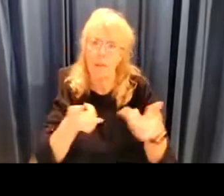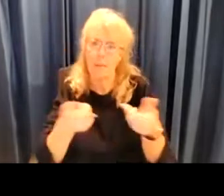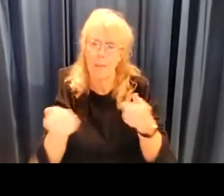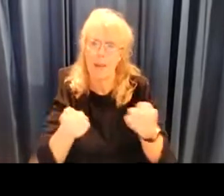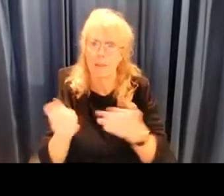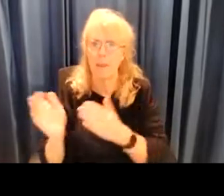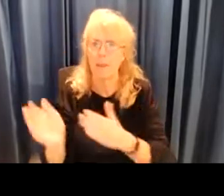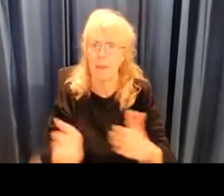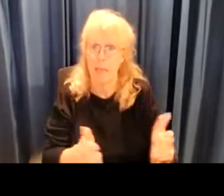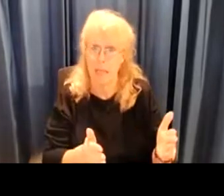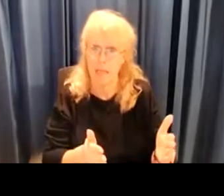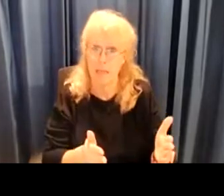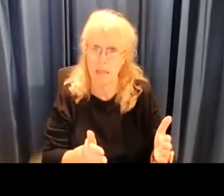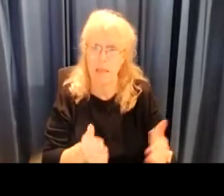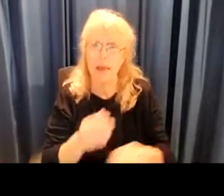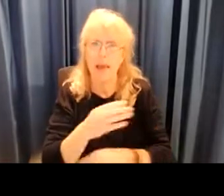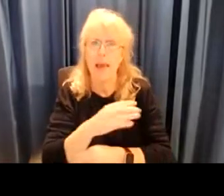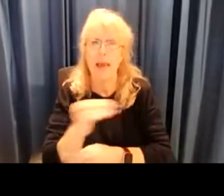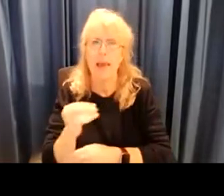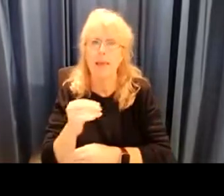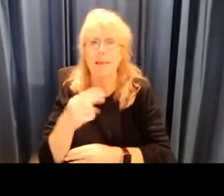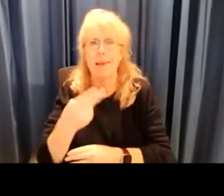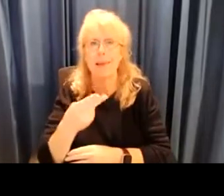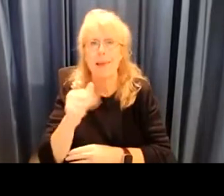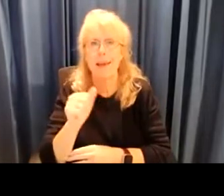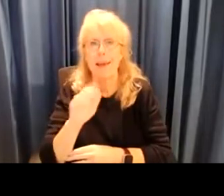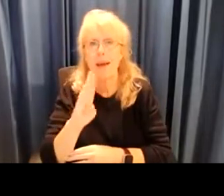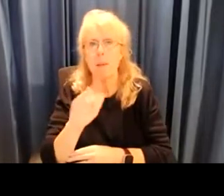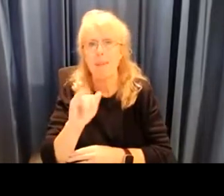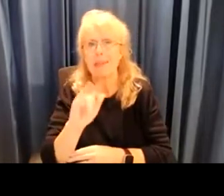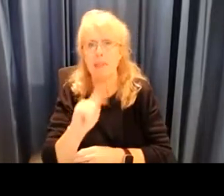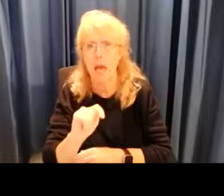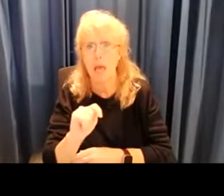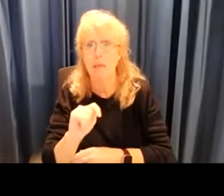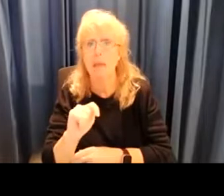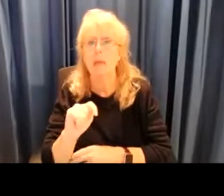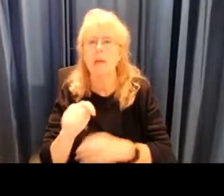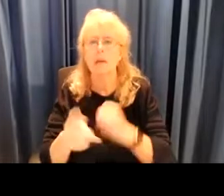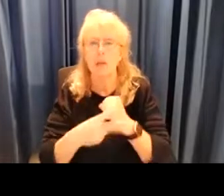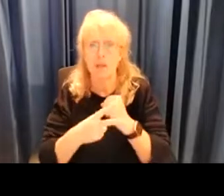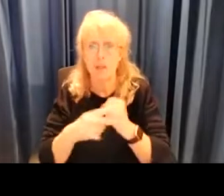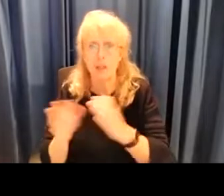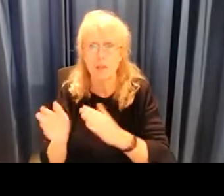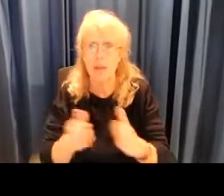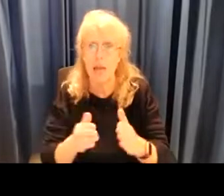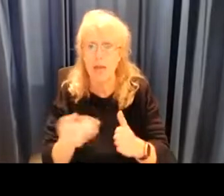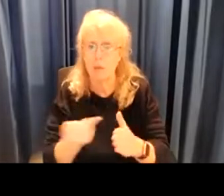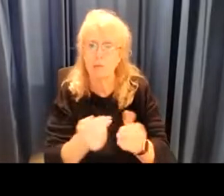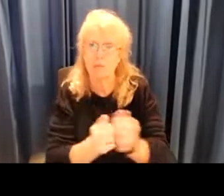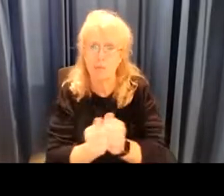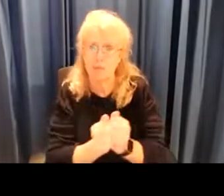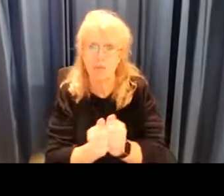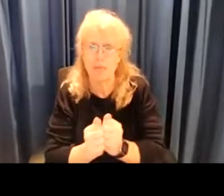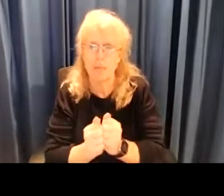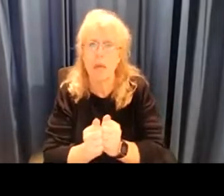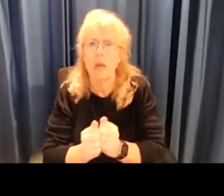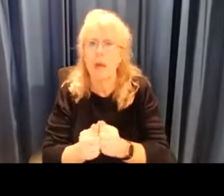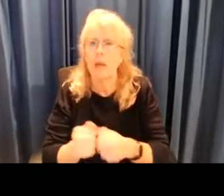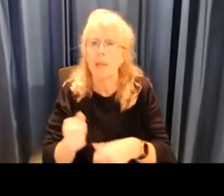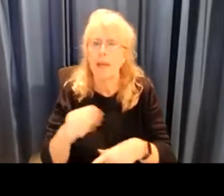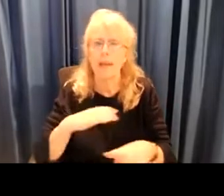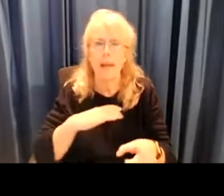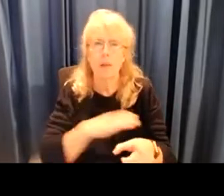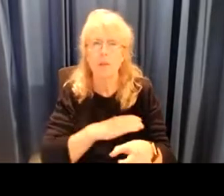Forest Management Plan, and the Habitat Conservation Plan going hand in hand. The Council of Forest Trust Lands that I sit on,